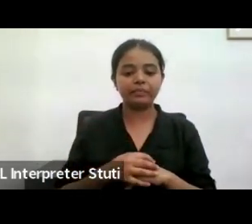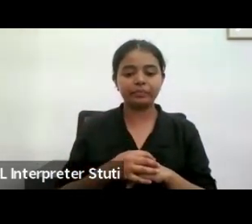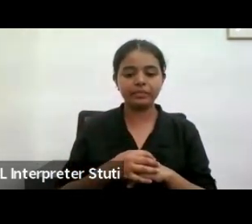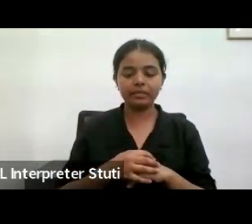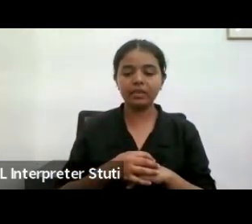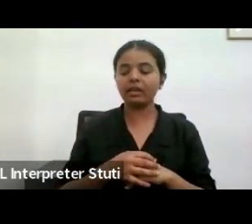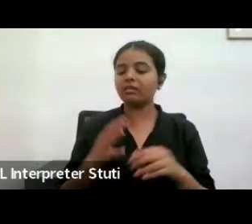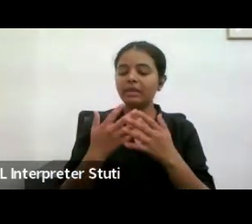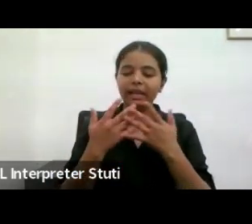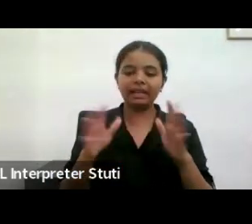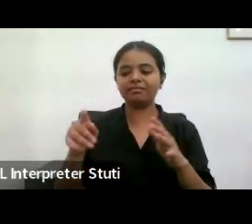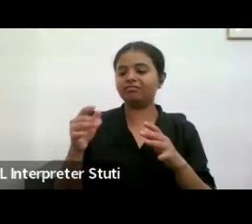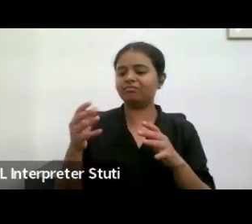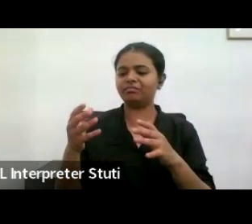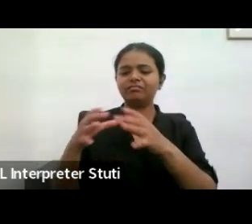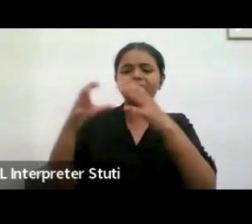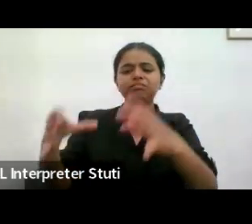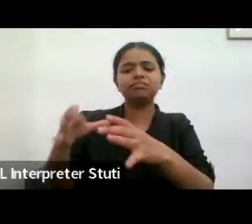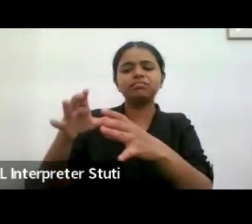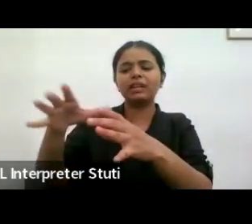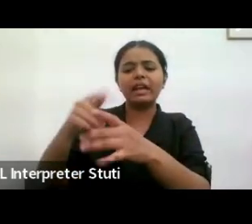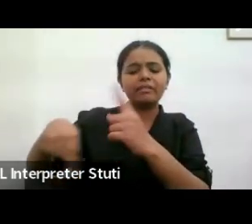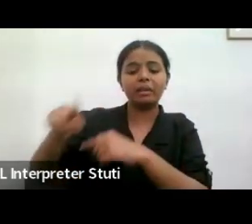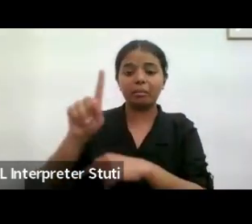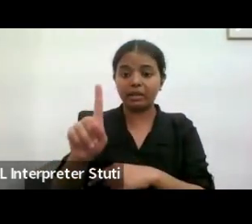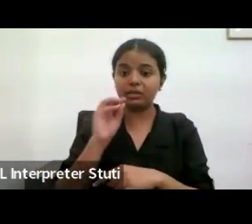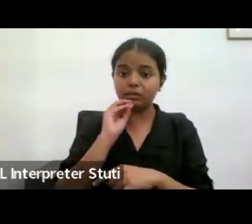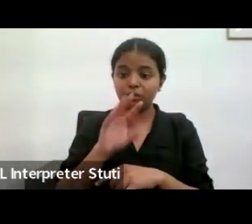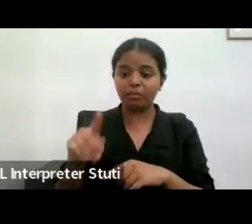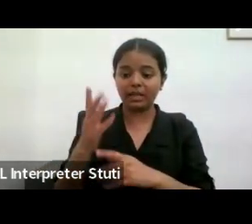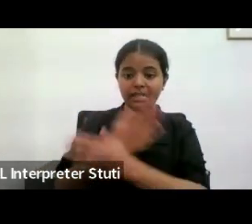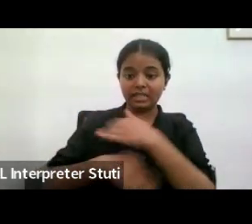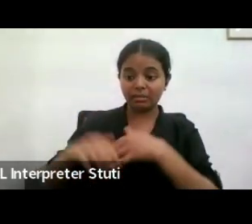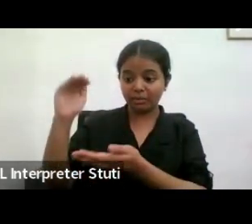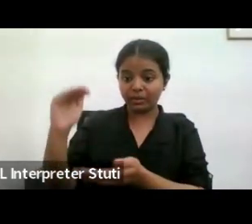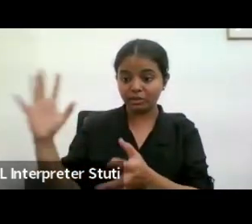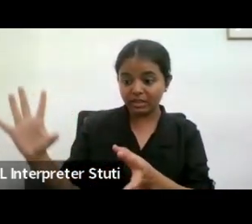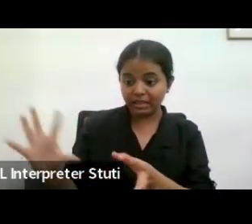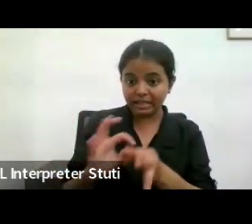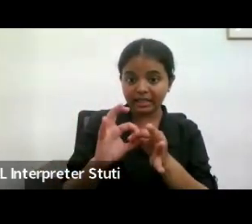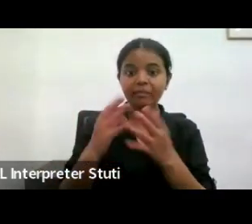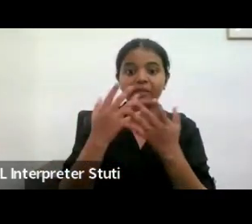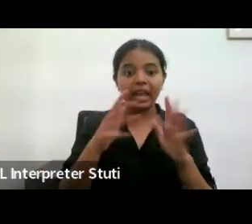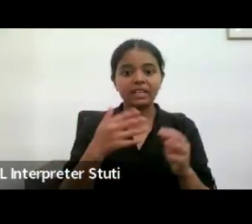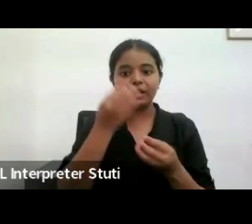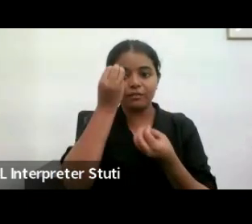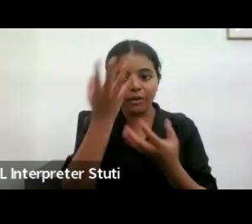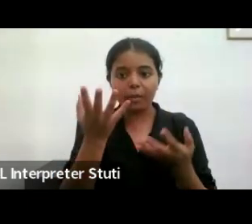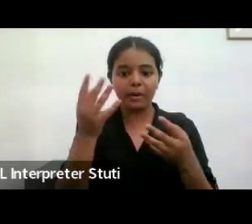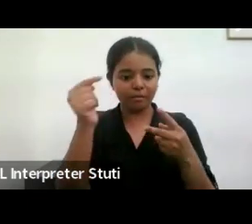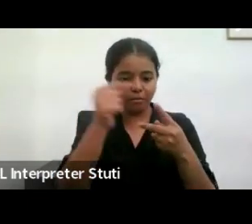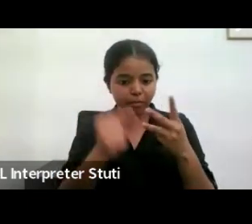support. There is very little information and support available in our society openly. So that is why we